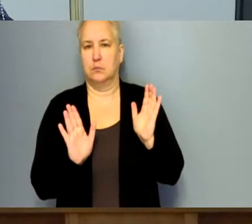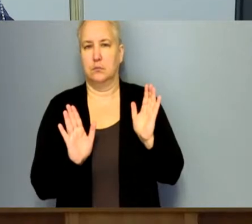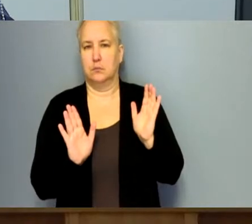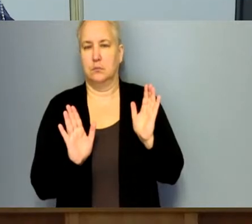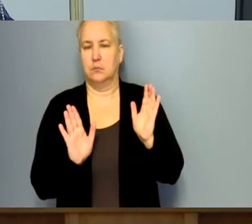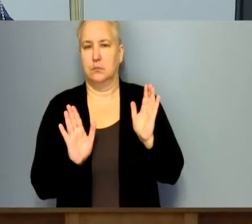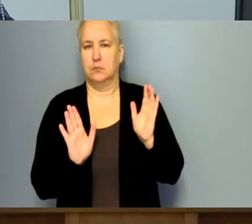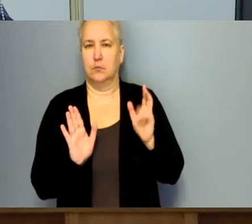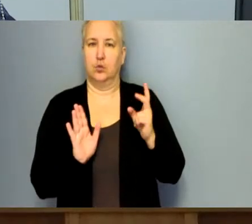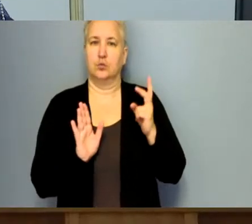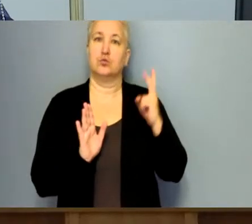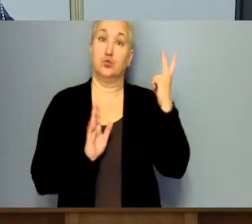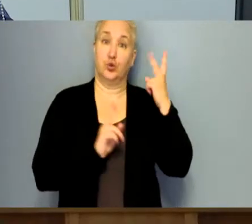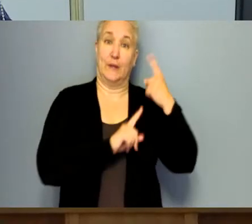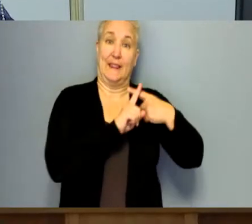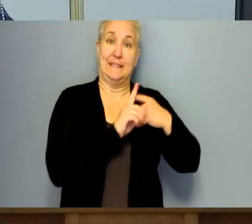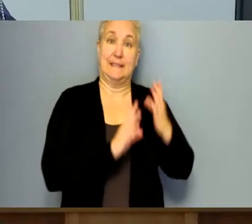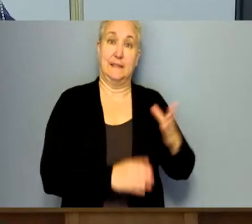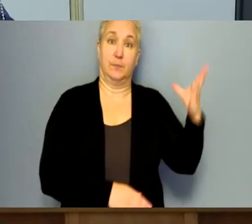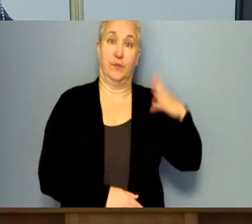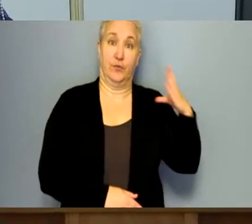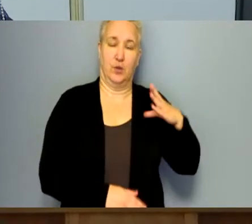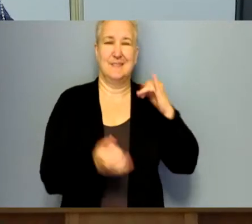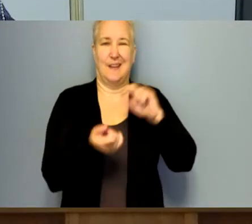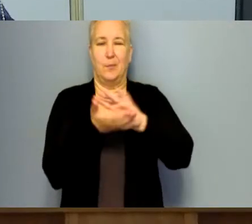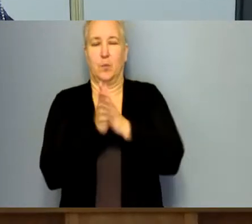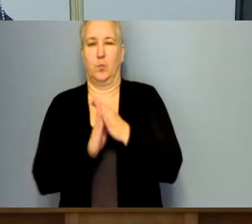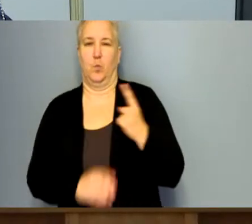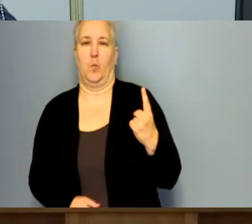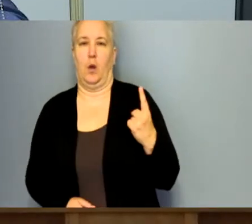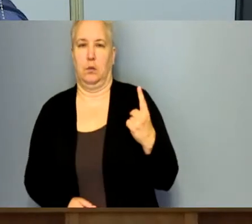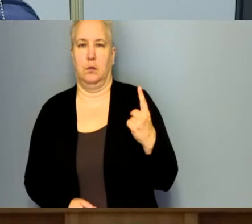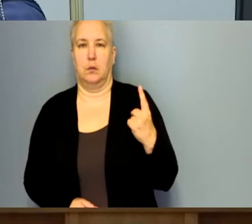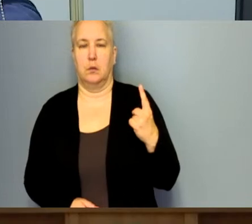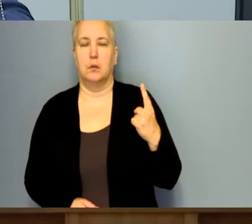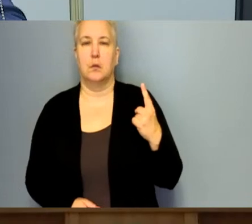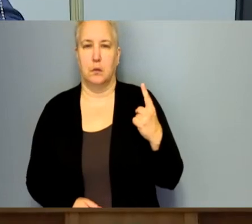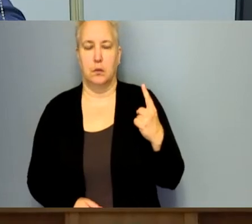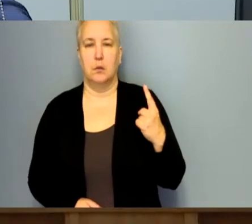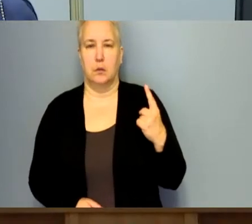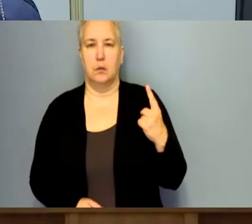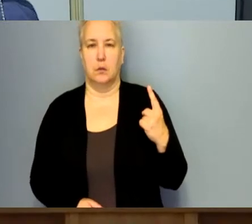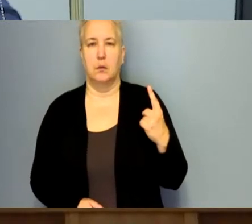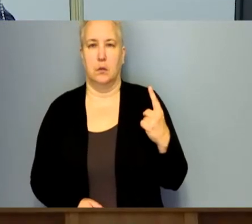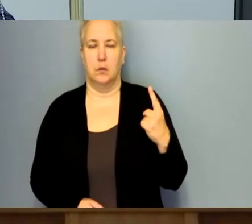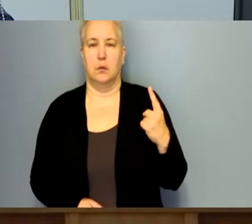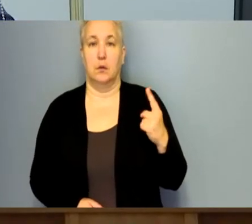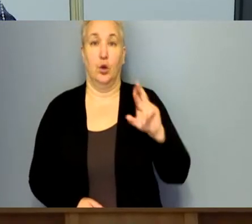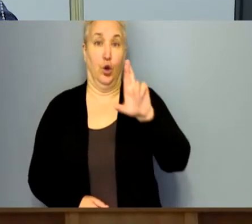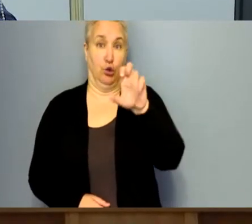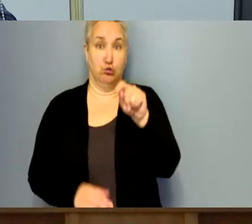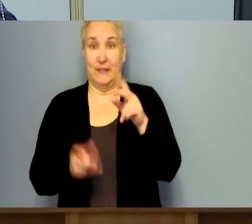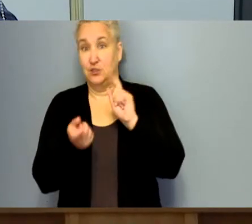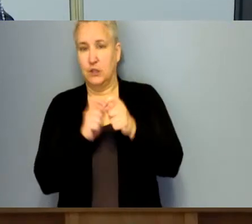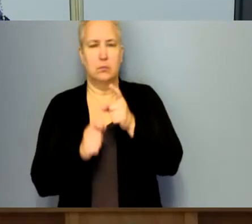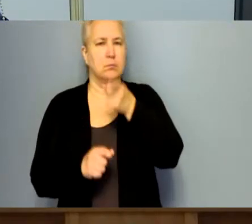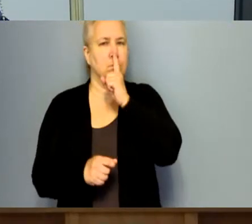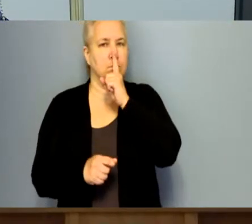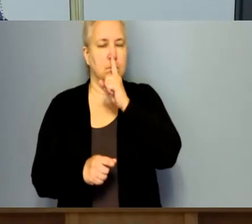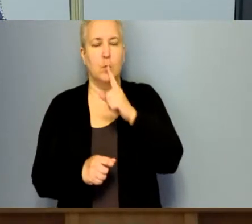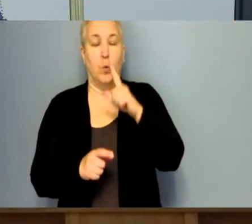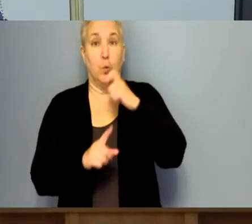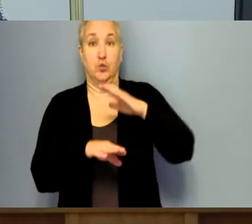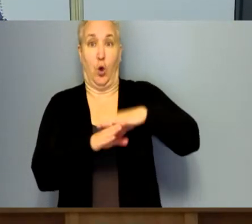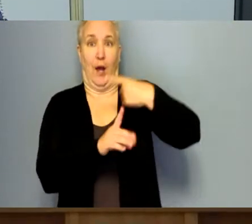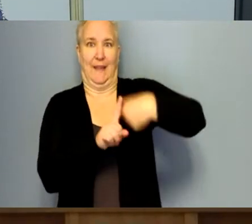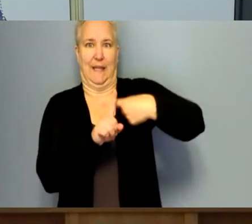leasees originally, and now it's just going to 1 leasee. So the price isn't, the rent isn't changing, just who's actually listed on the lease.